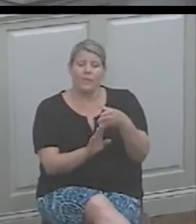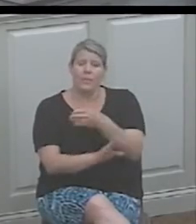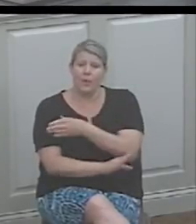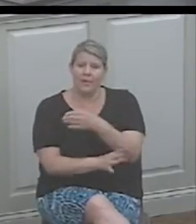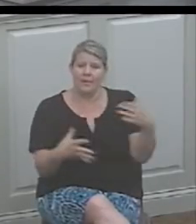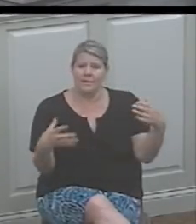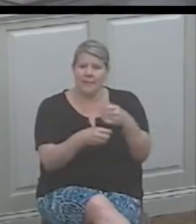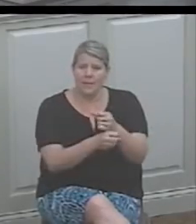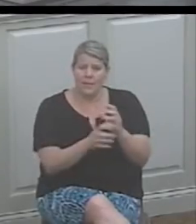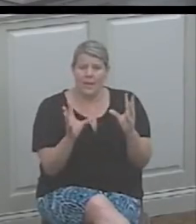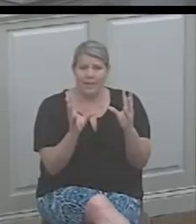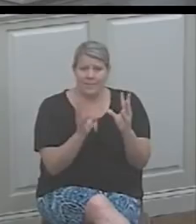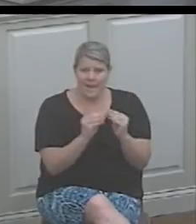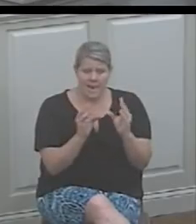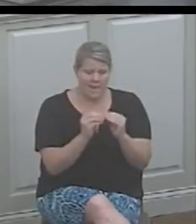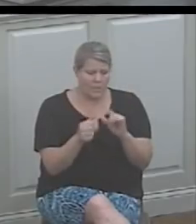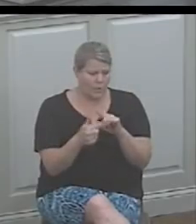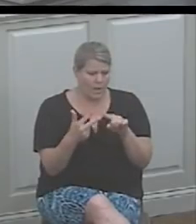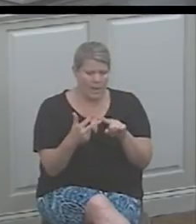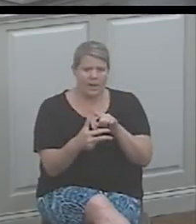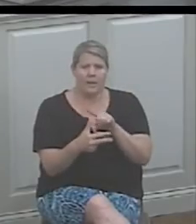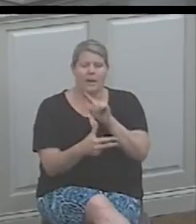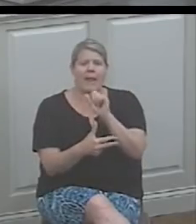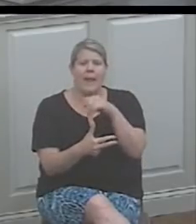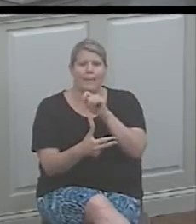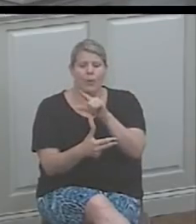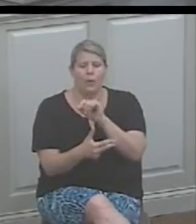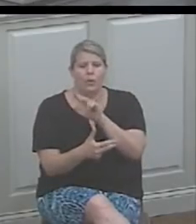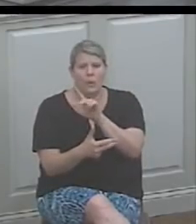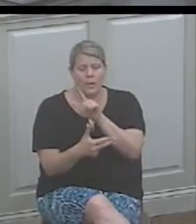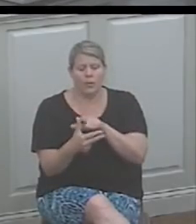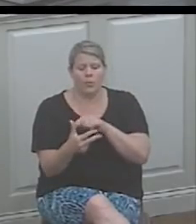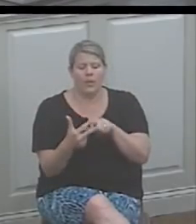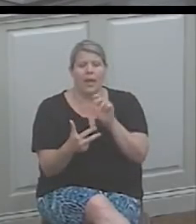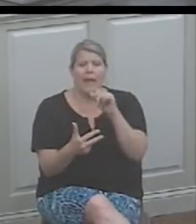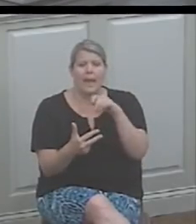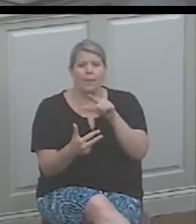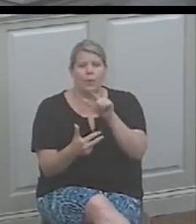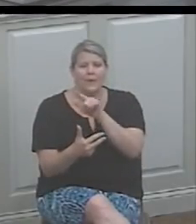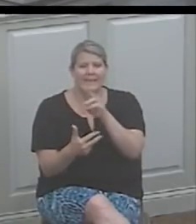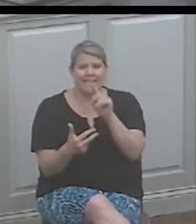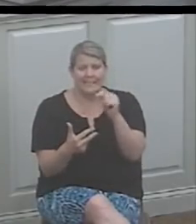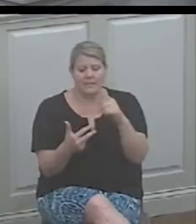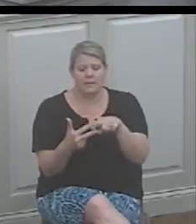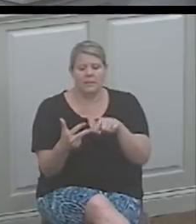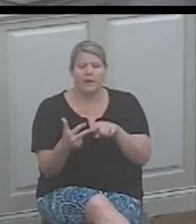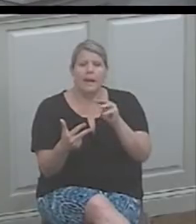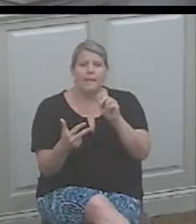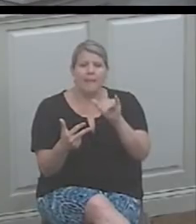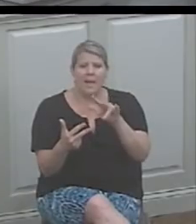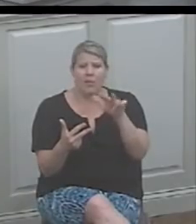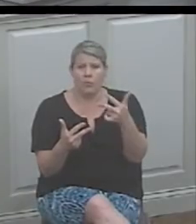previous 3 meetings, that being April 23rd, April 26th, and May the 3rd. Do I have a